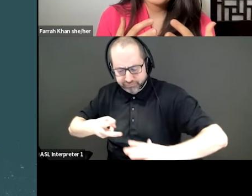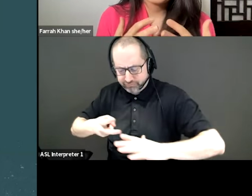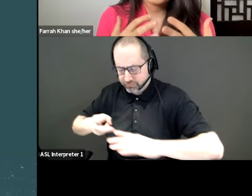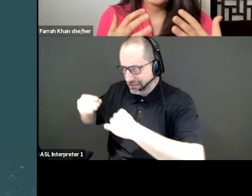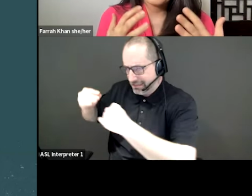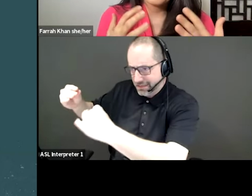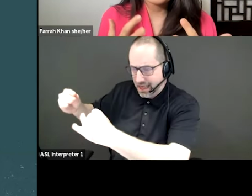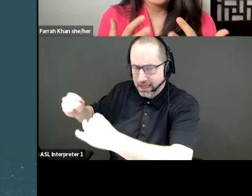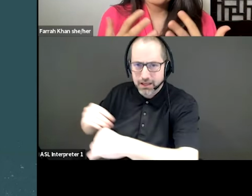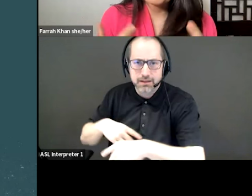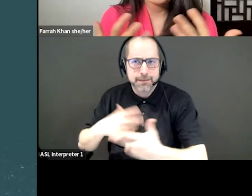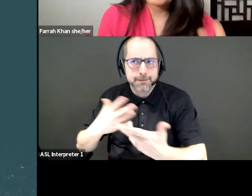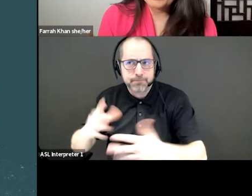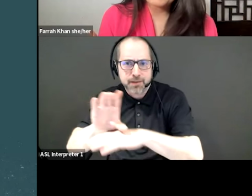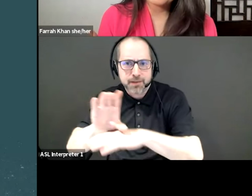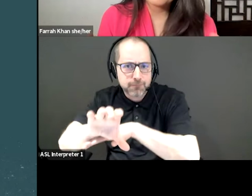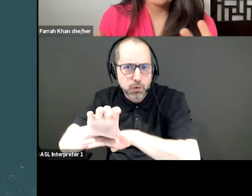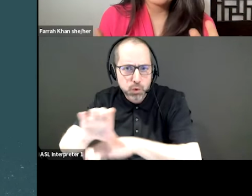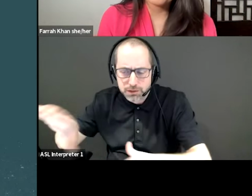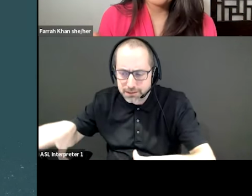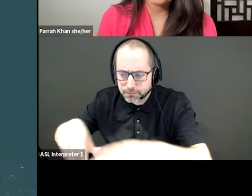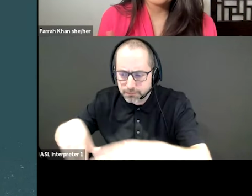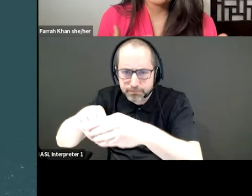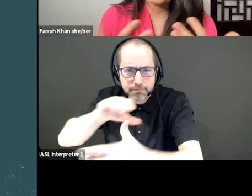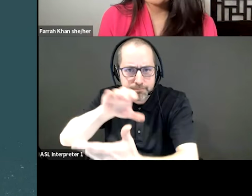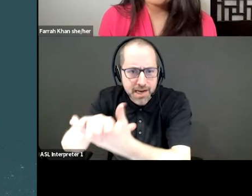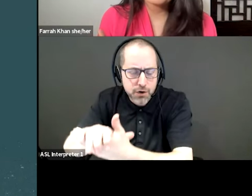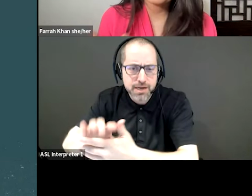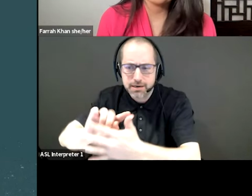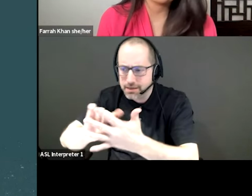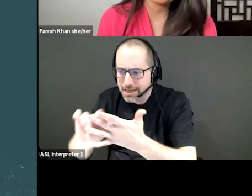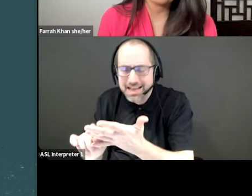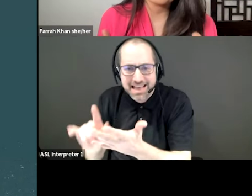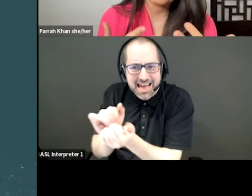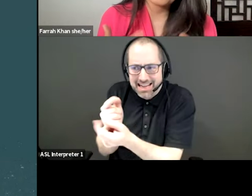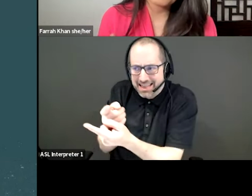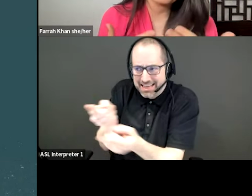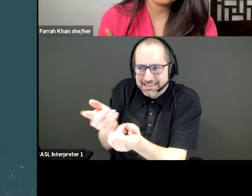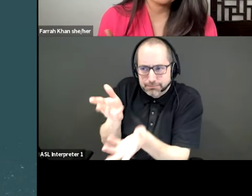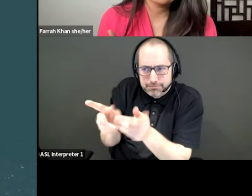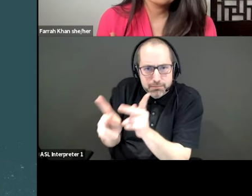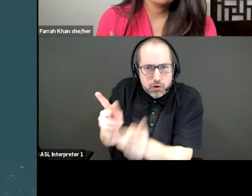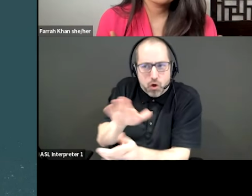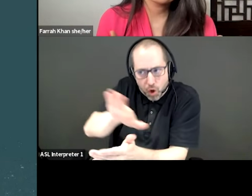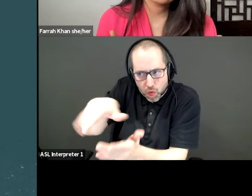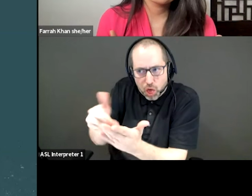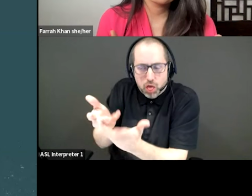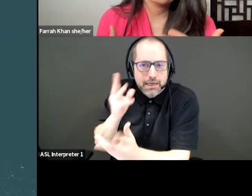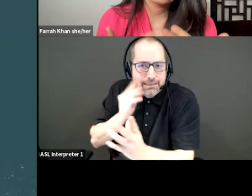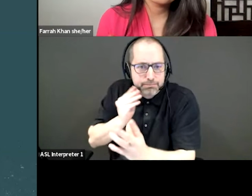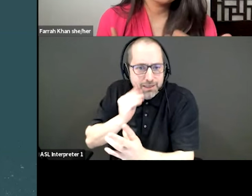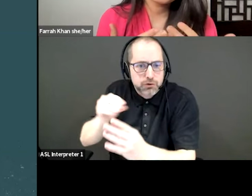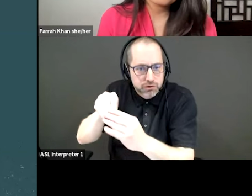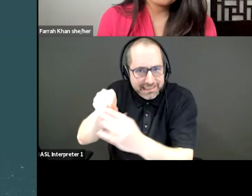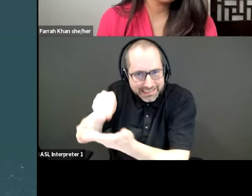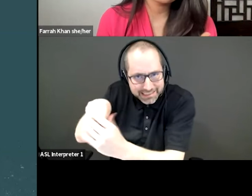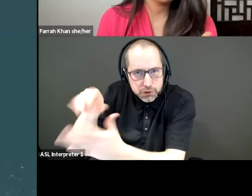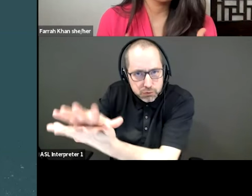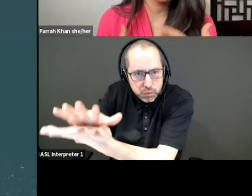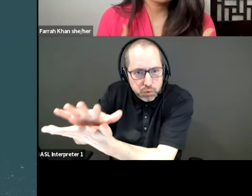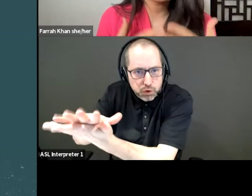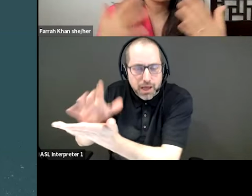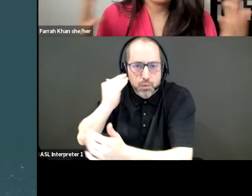the things that actually people experience in our schools and that we know that students are feeling. And so one of the big